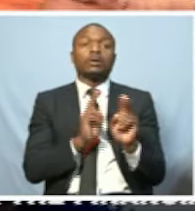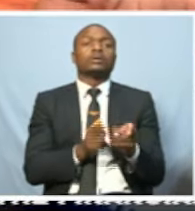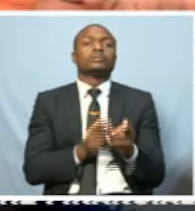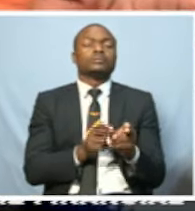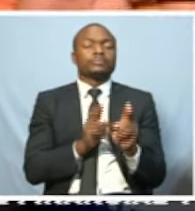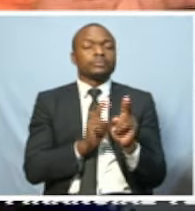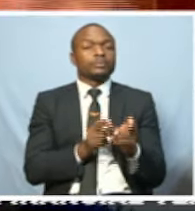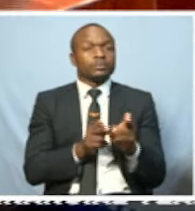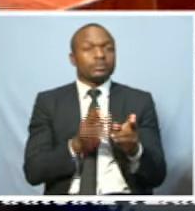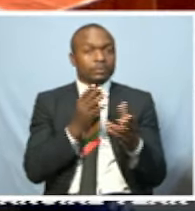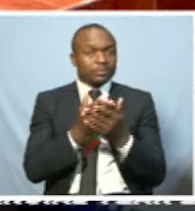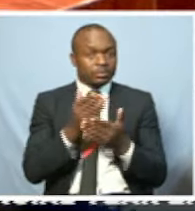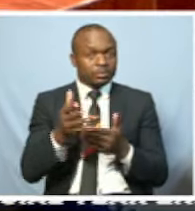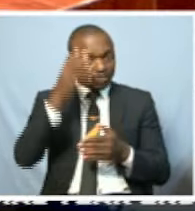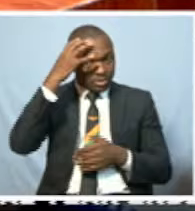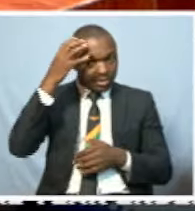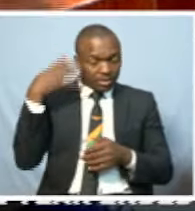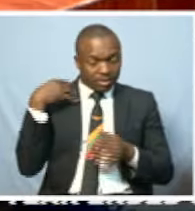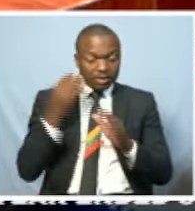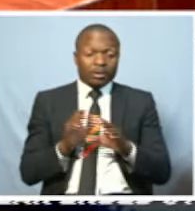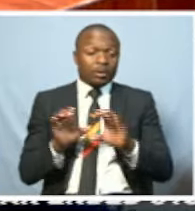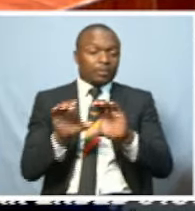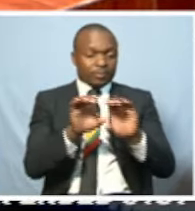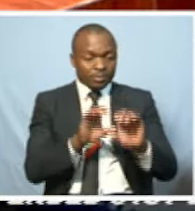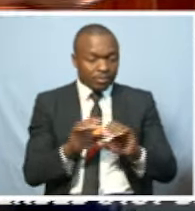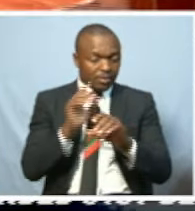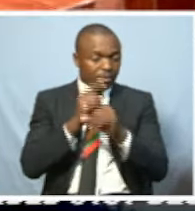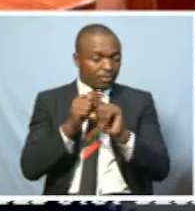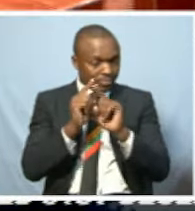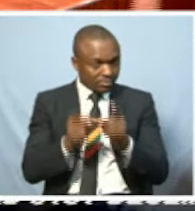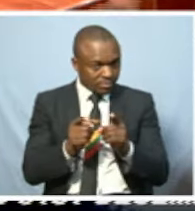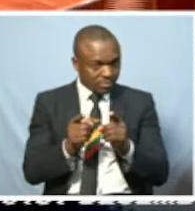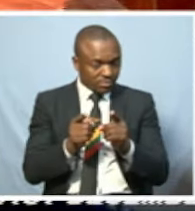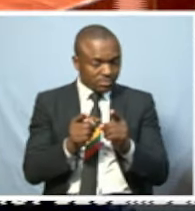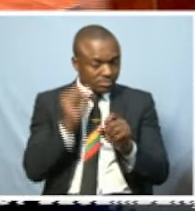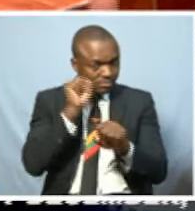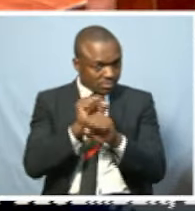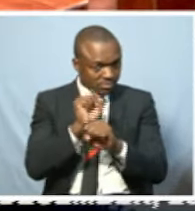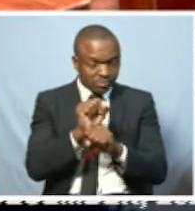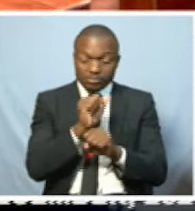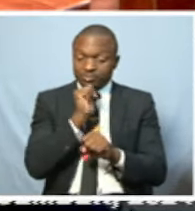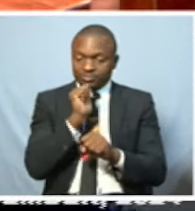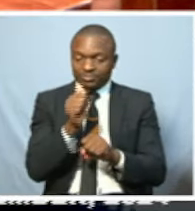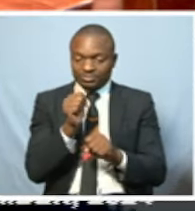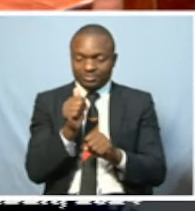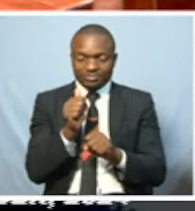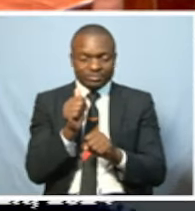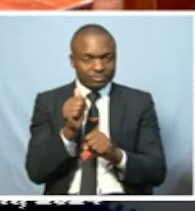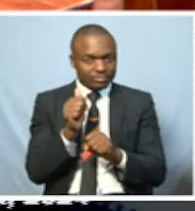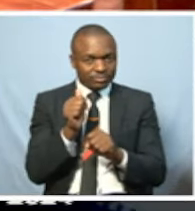like procurement officer is doing, yet works are not being done.